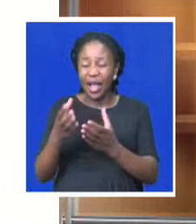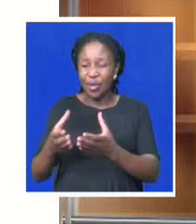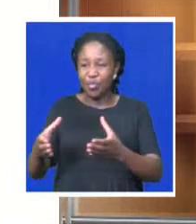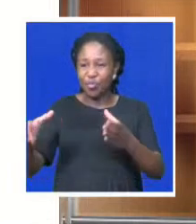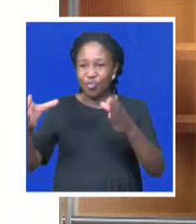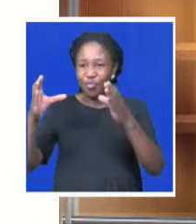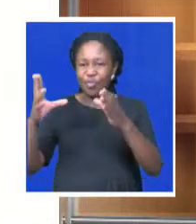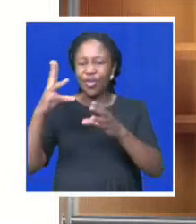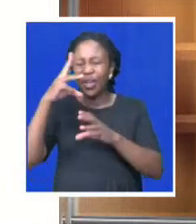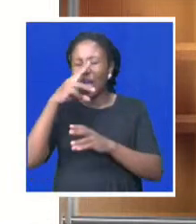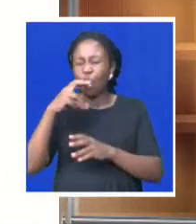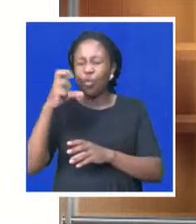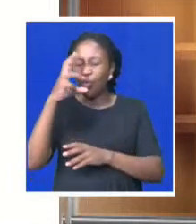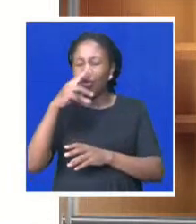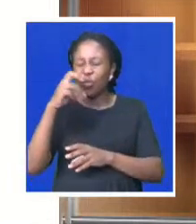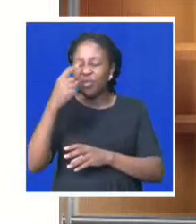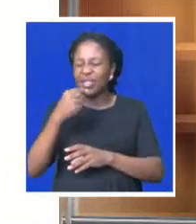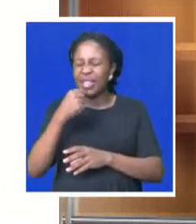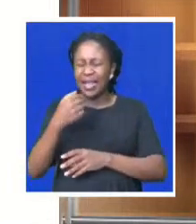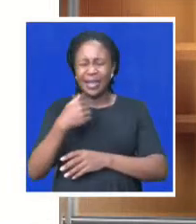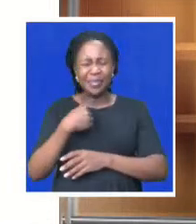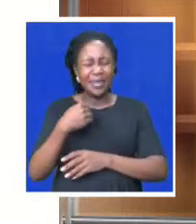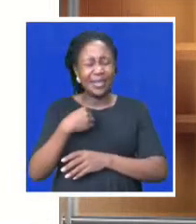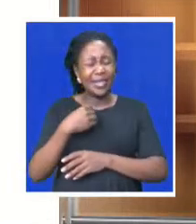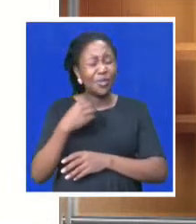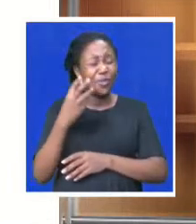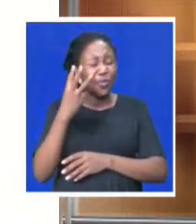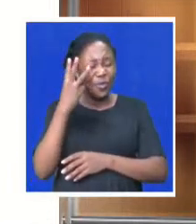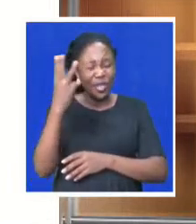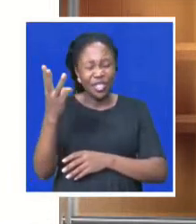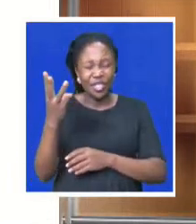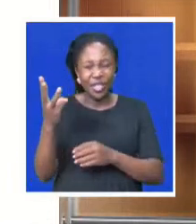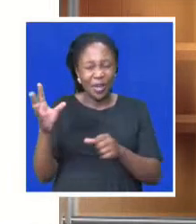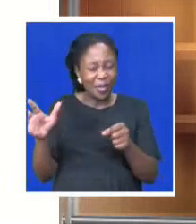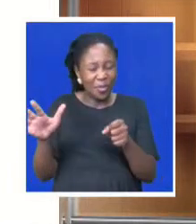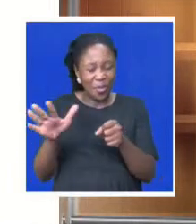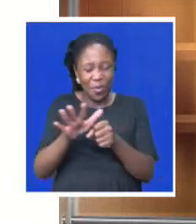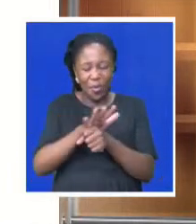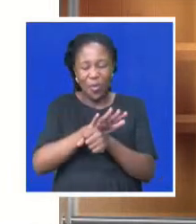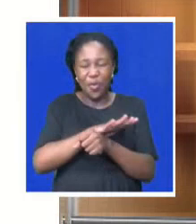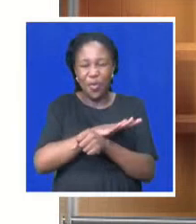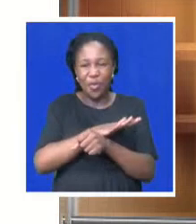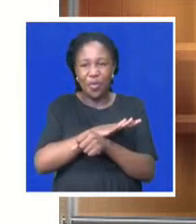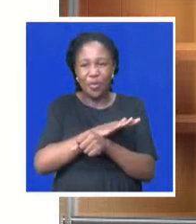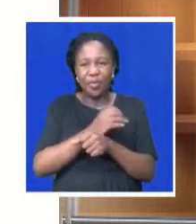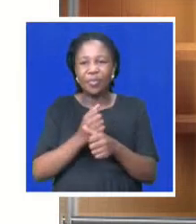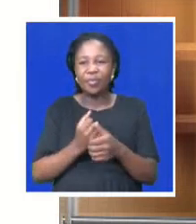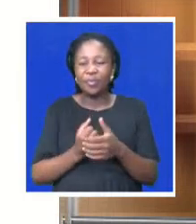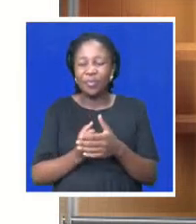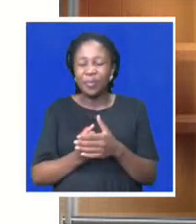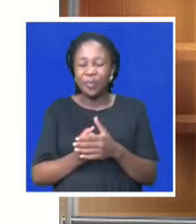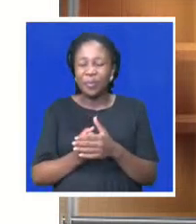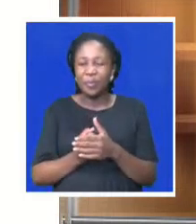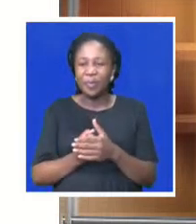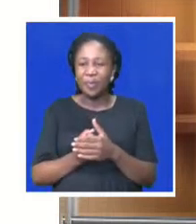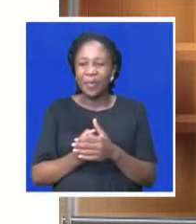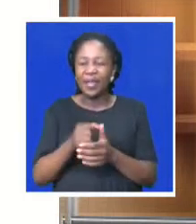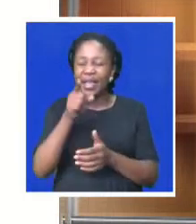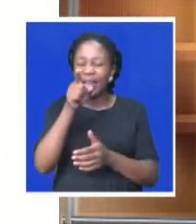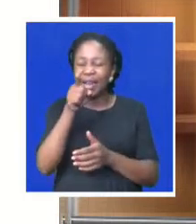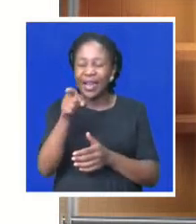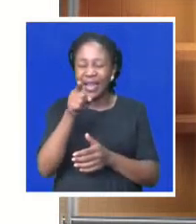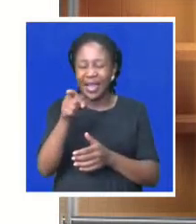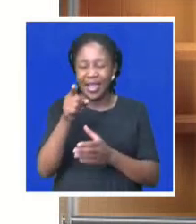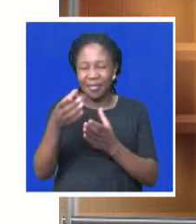wish that I was whole again," it sighed. So this is direct speech because it is